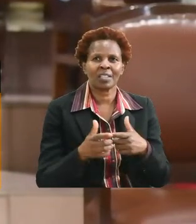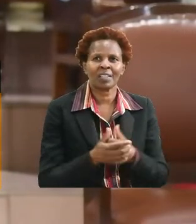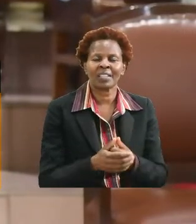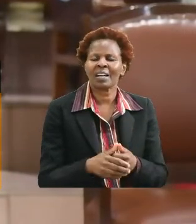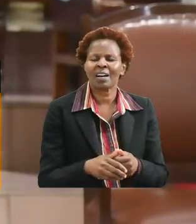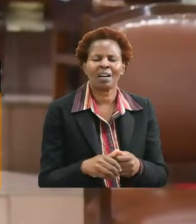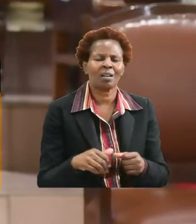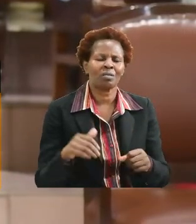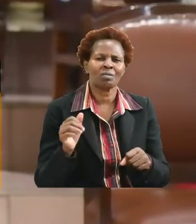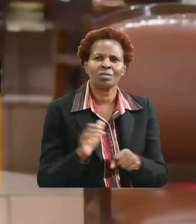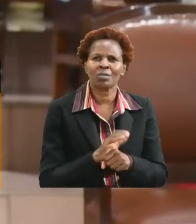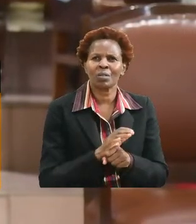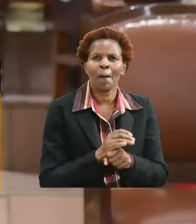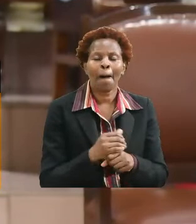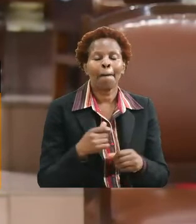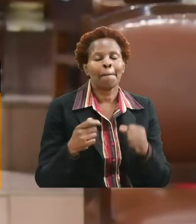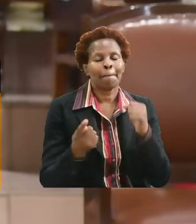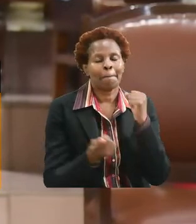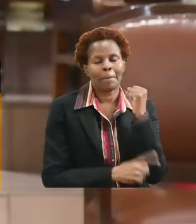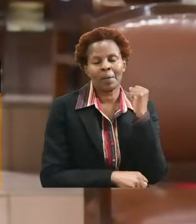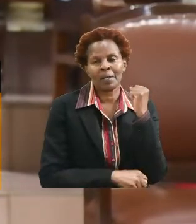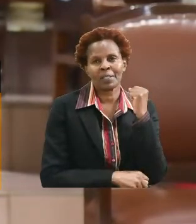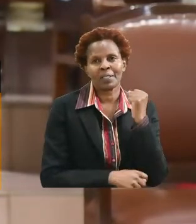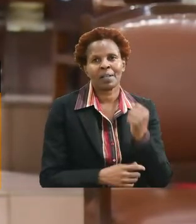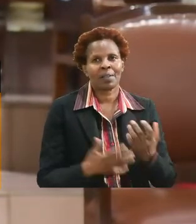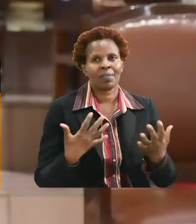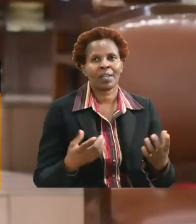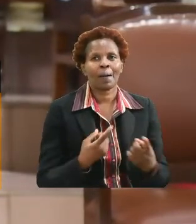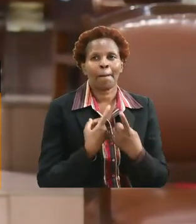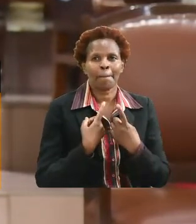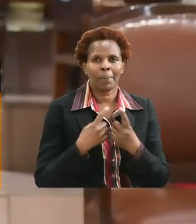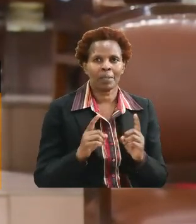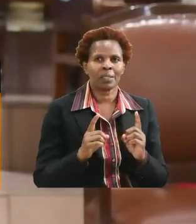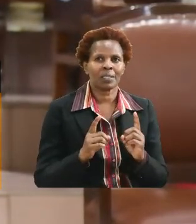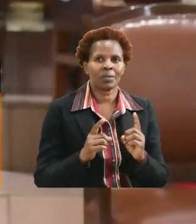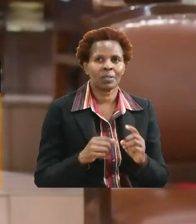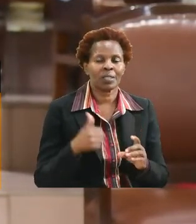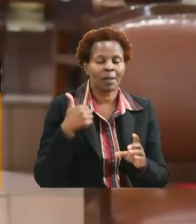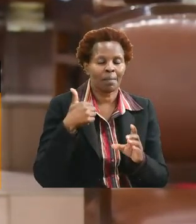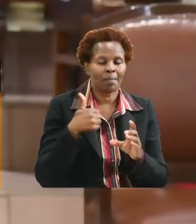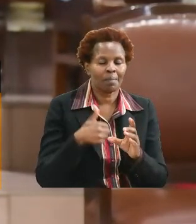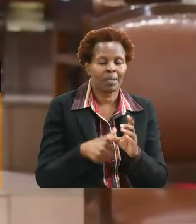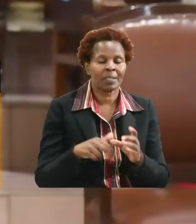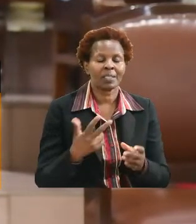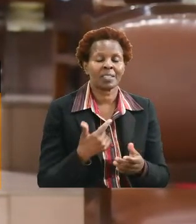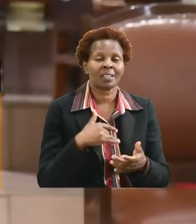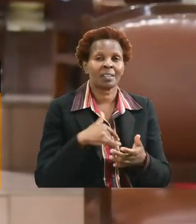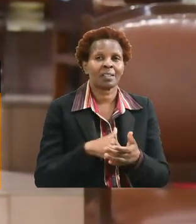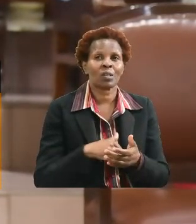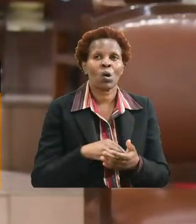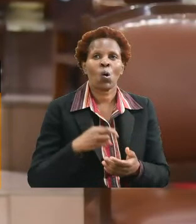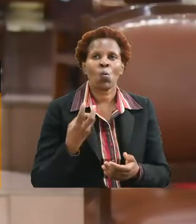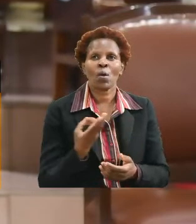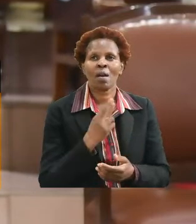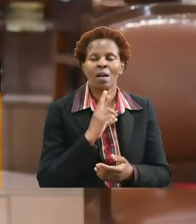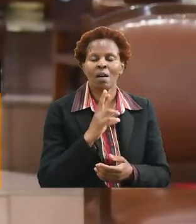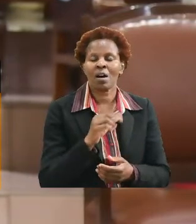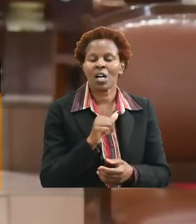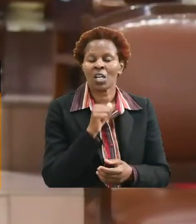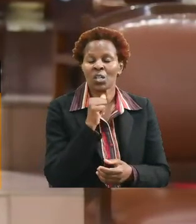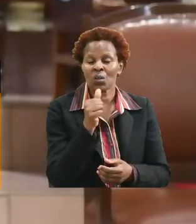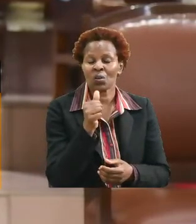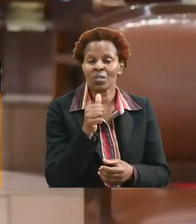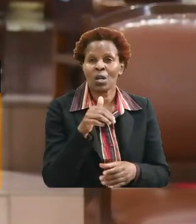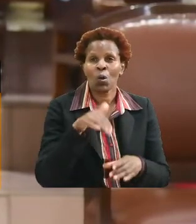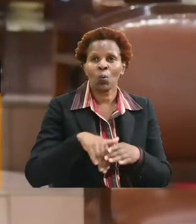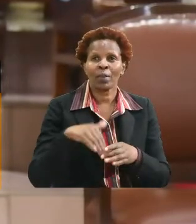very dehumanizing state. But then we are reminded that we are not left